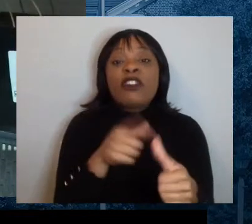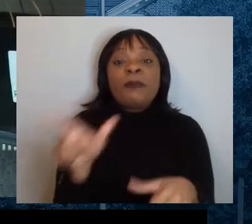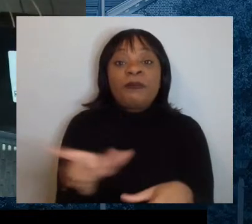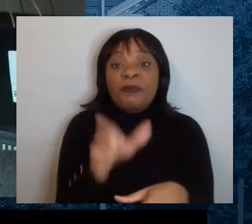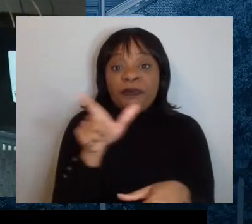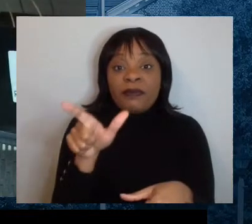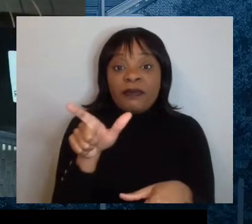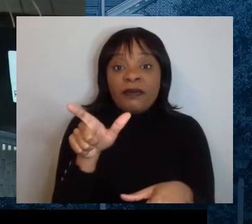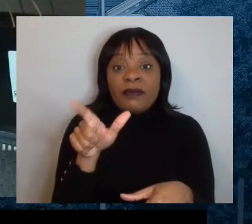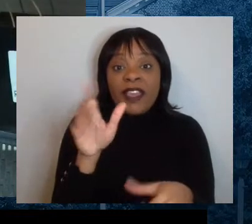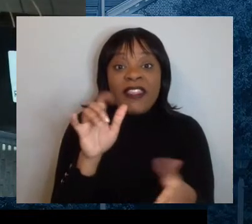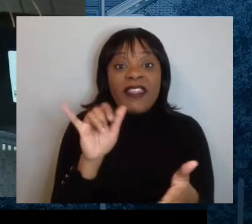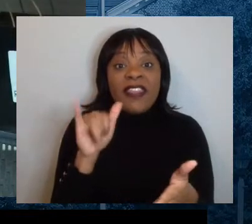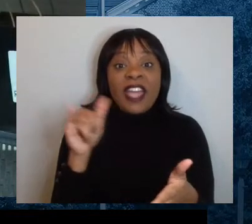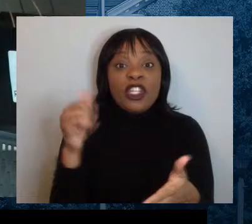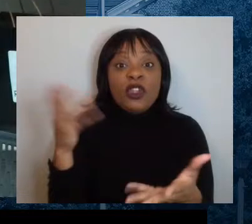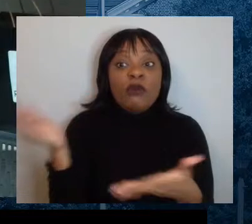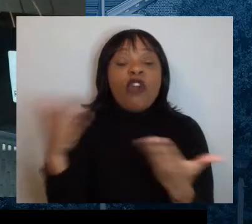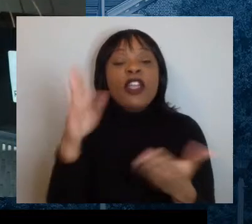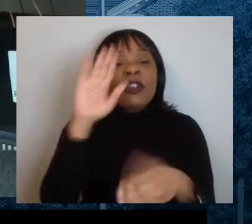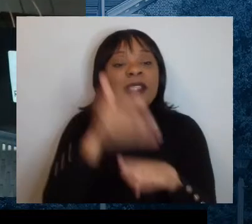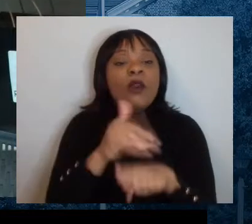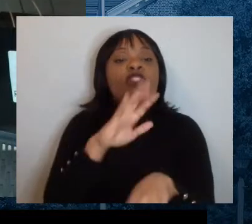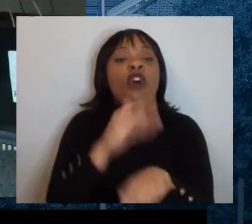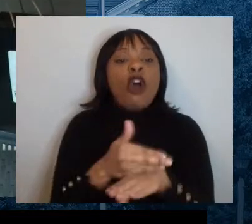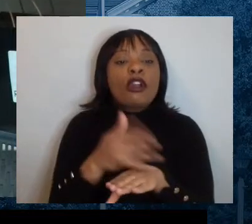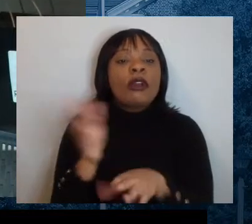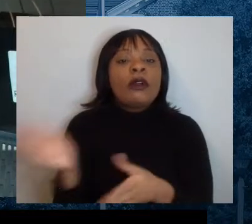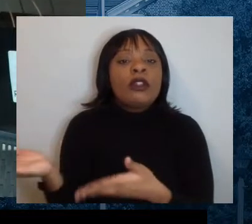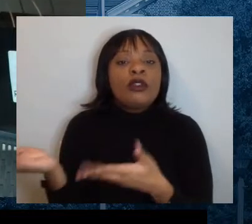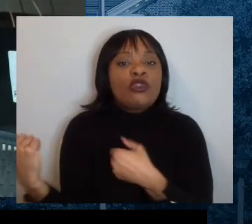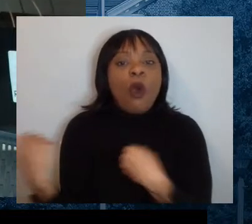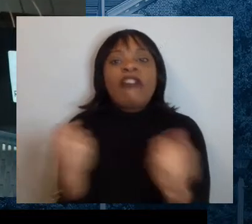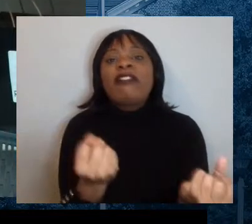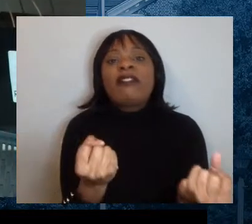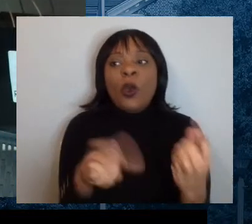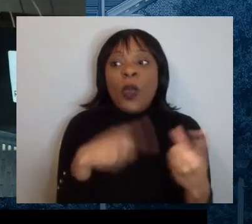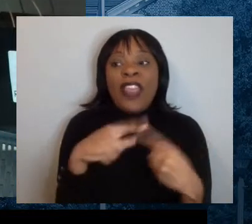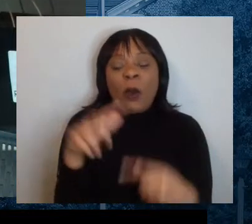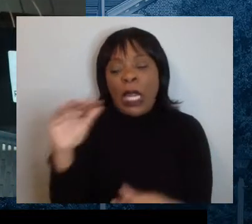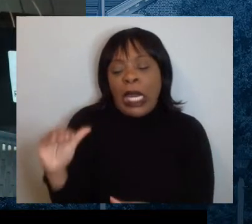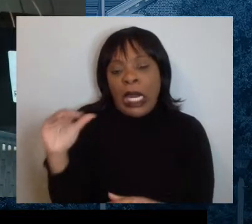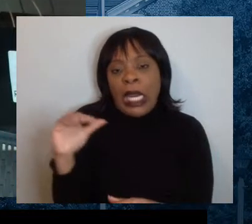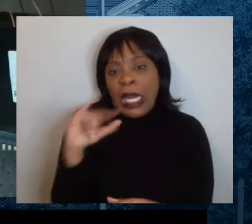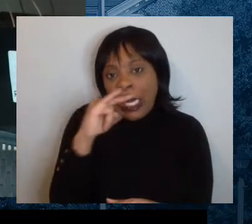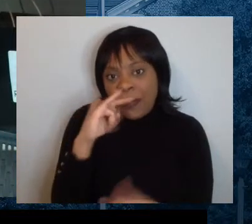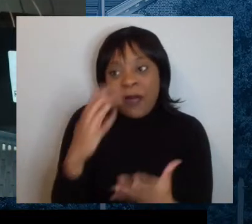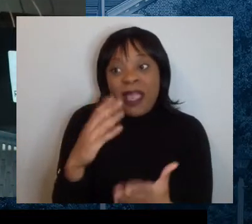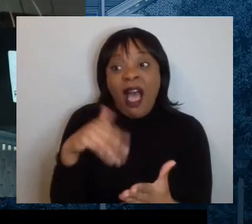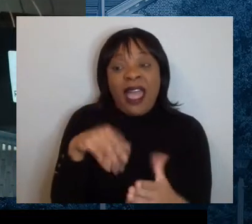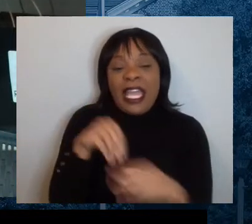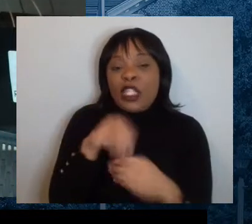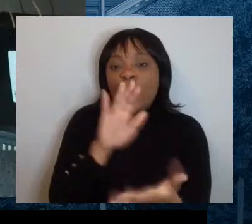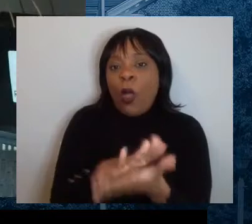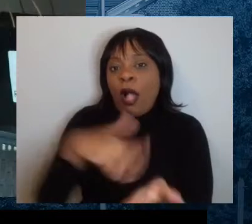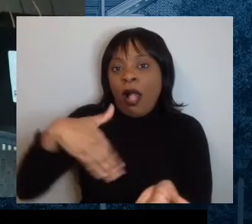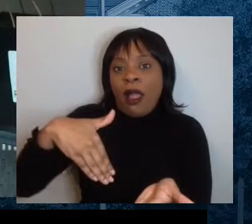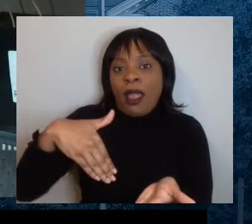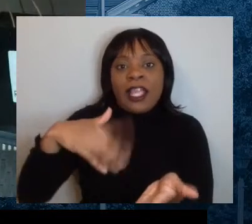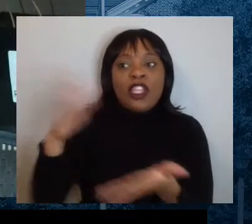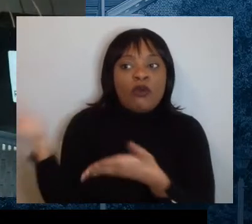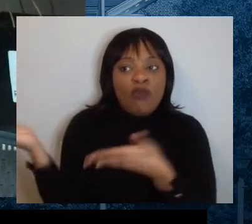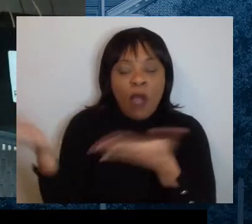that you took your son or daughter to, as they were just little kids and maybe not even in school yet, and took them to a library